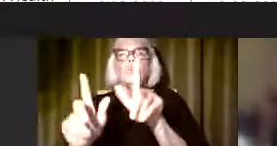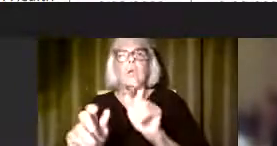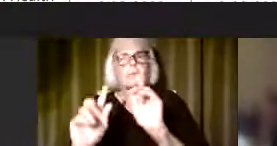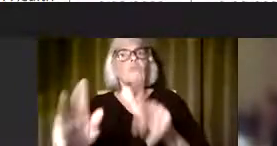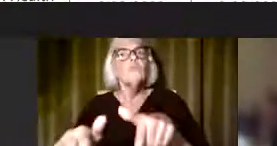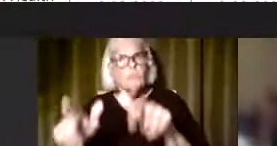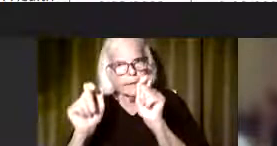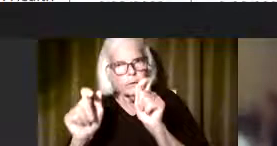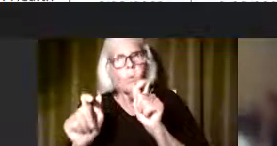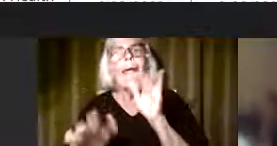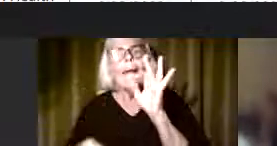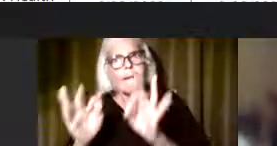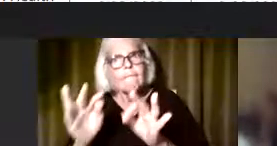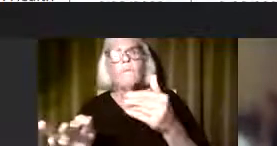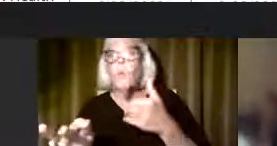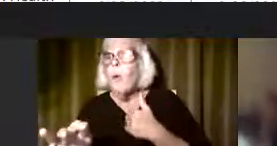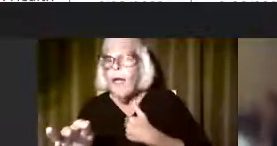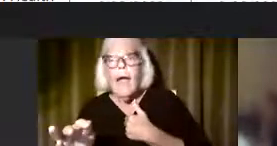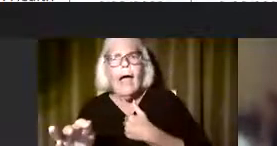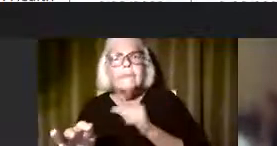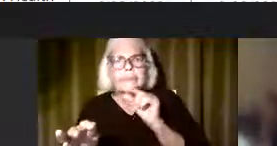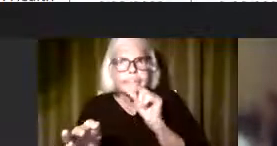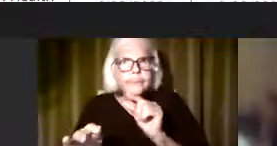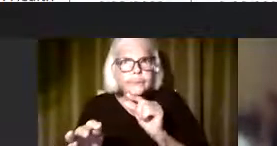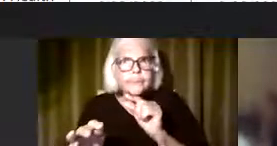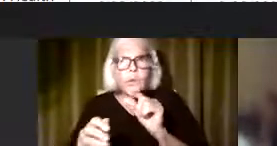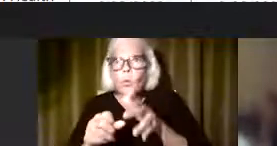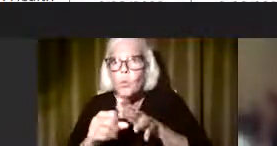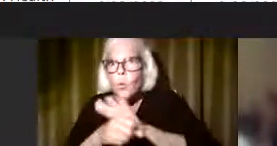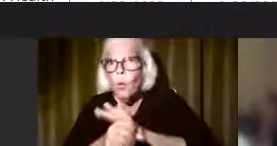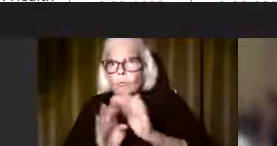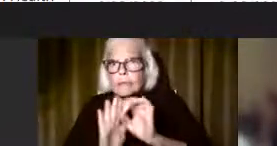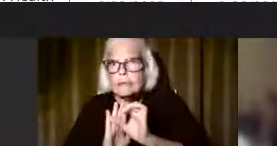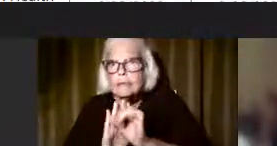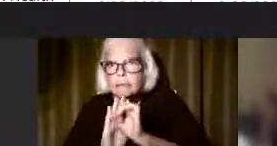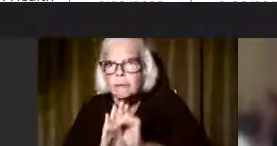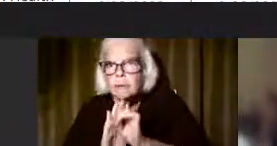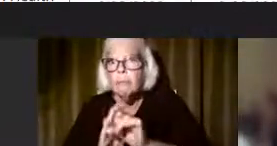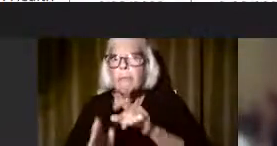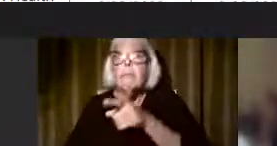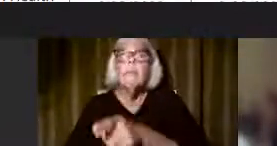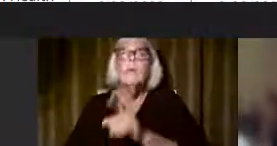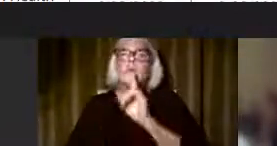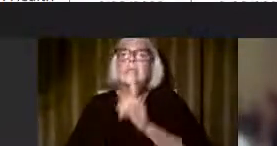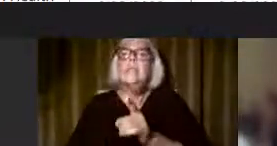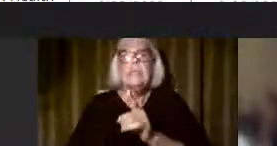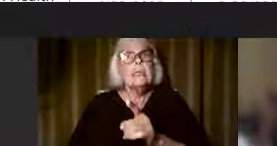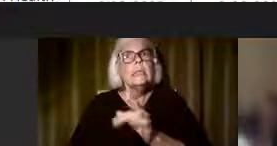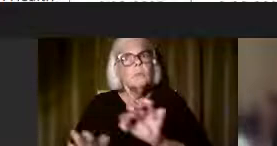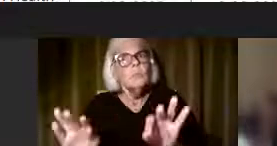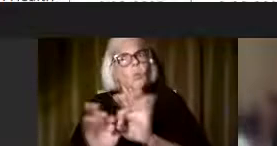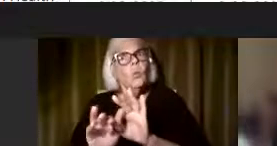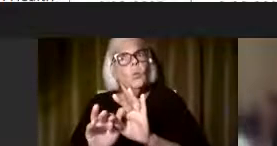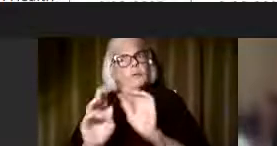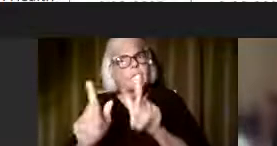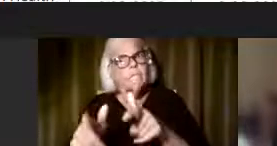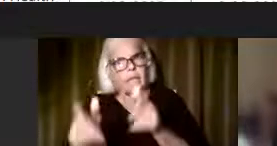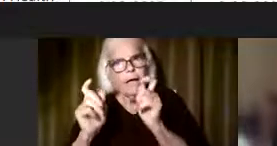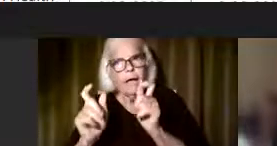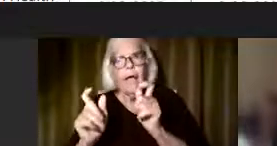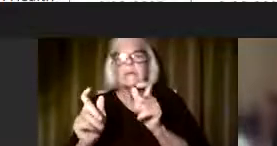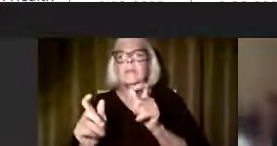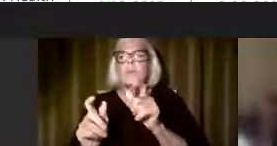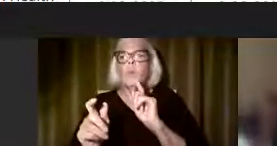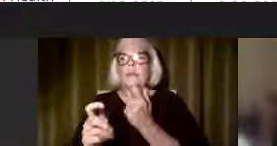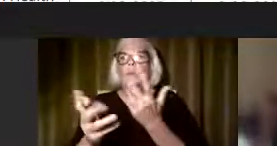if they're not up to date on vaccinations. So for those reasons, we want to make sure that access remains high. And